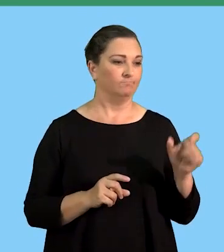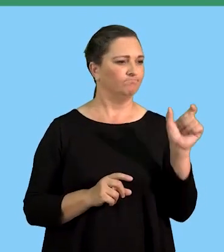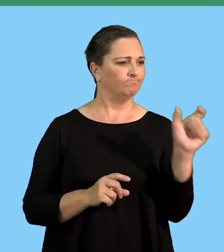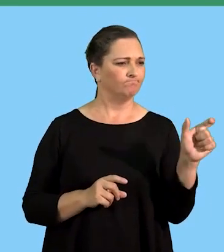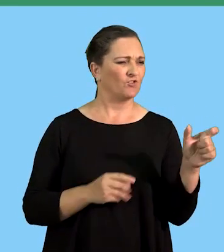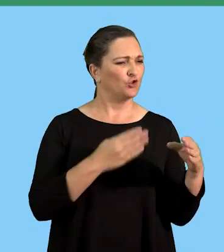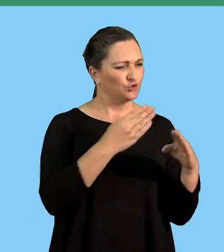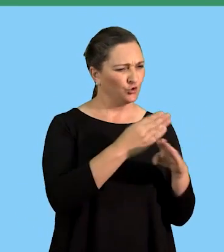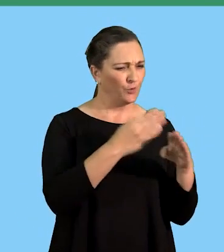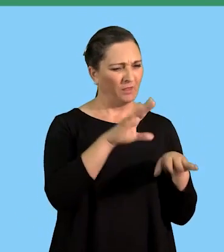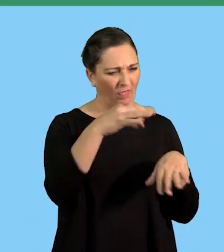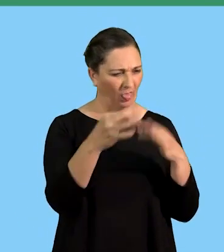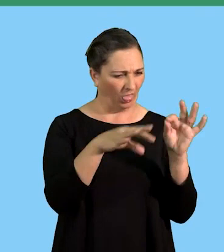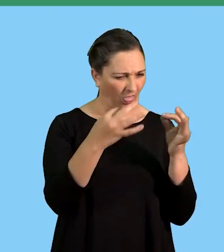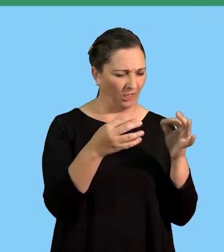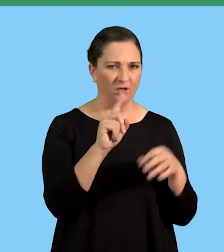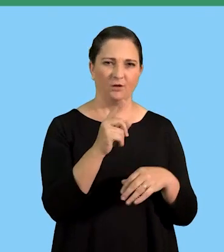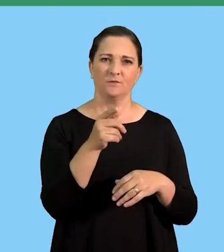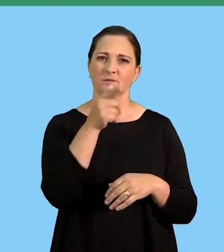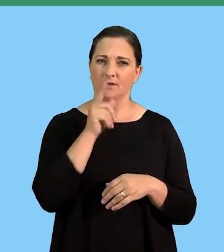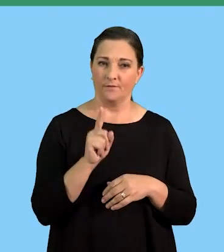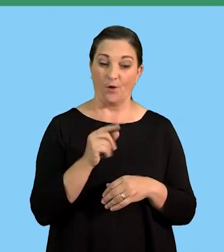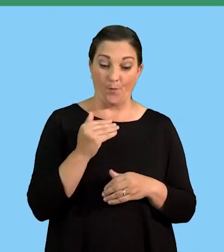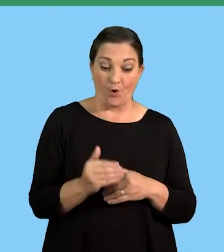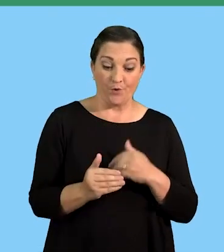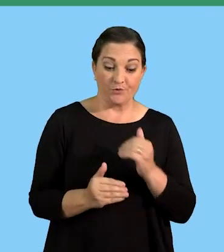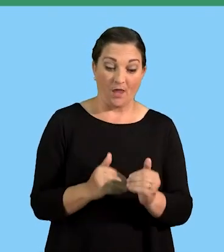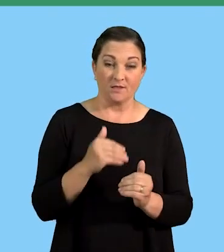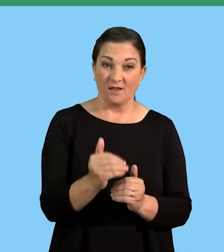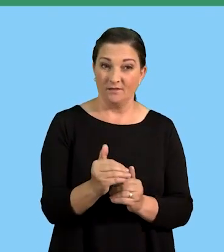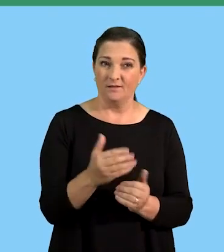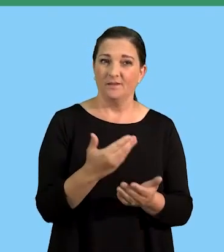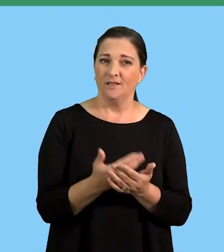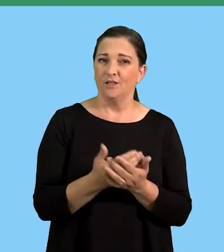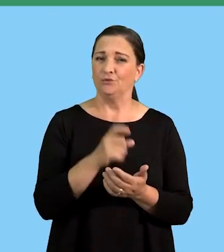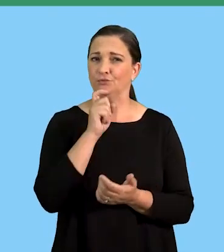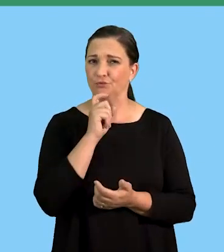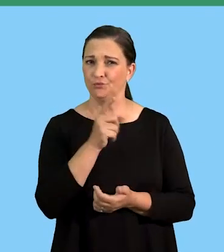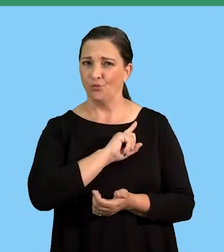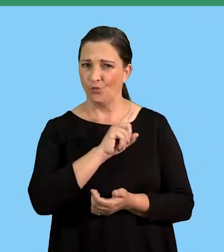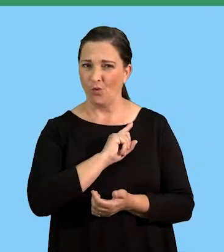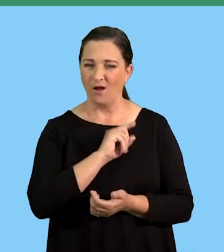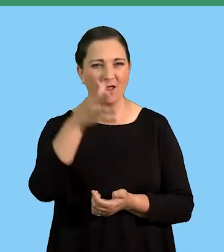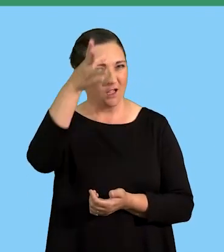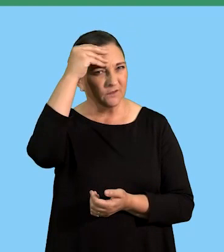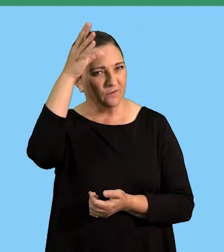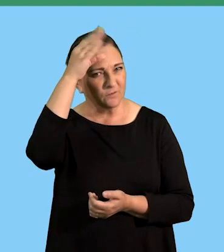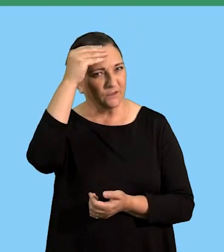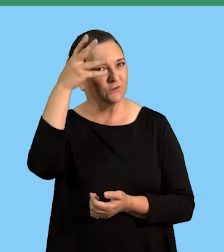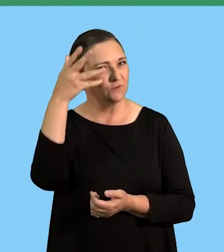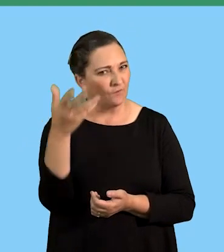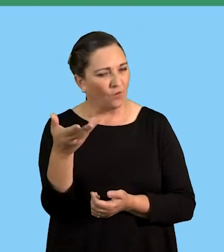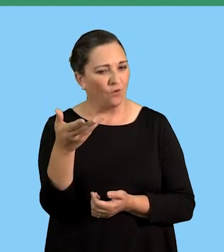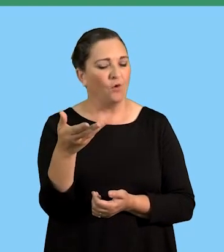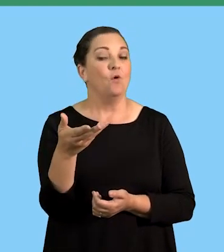analysis, which is defined as the process used to accumulate information about